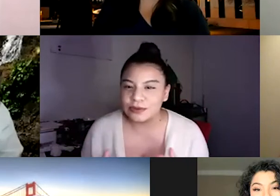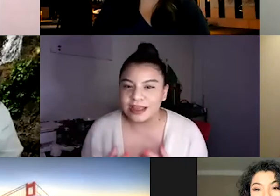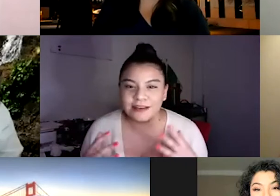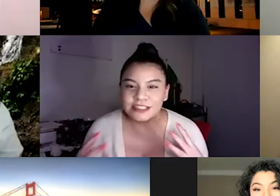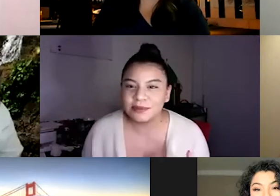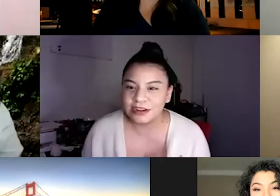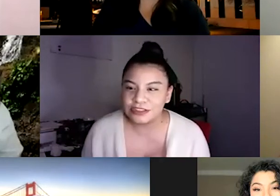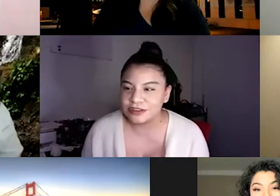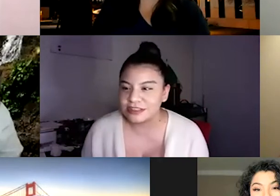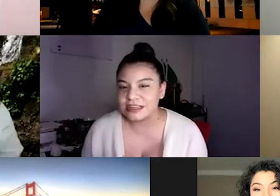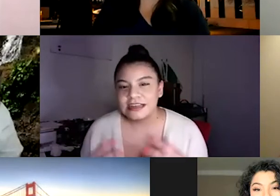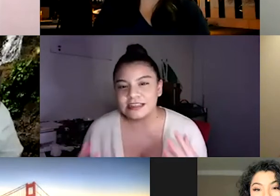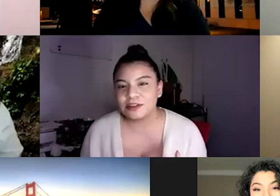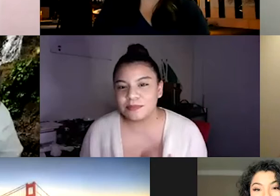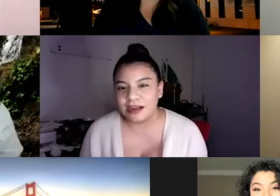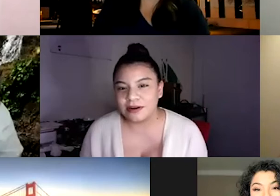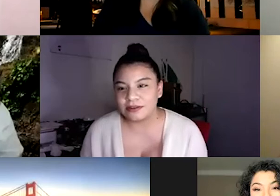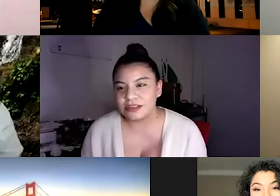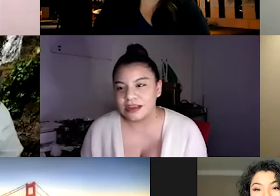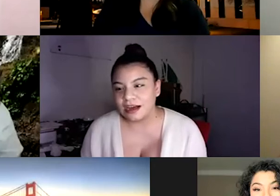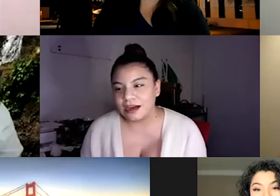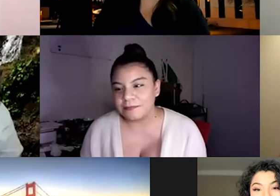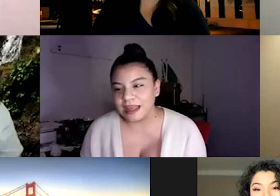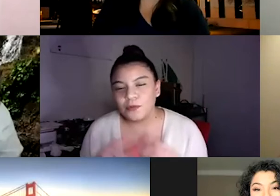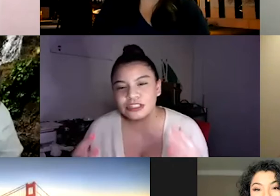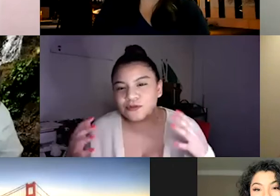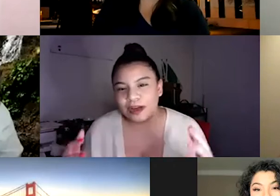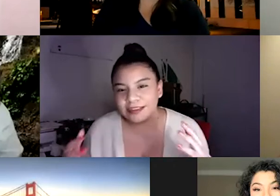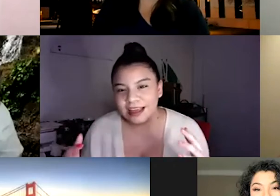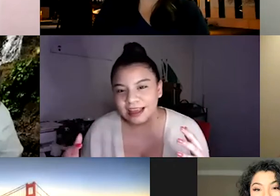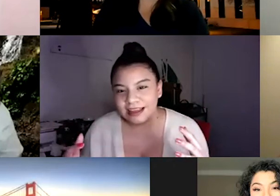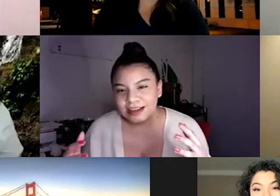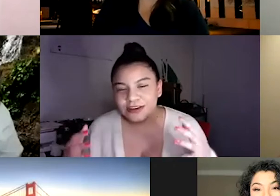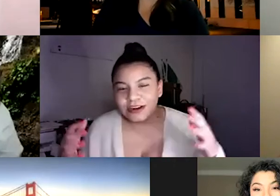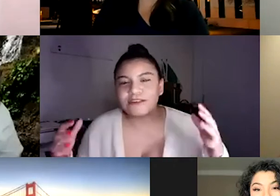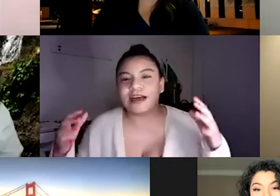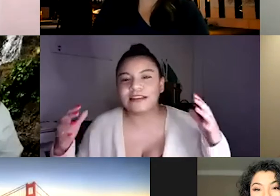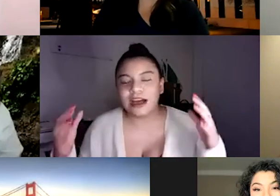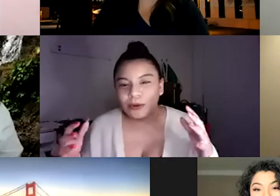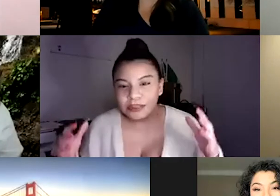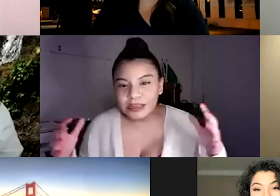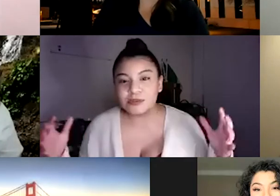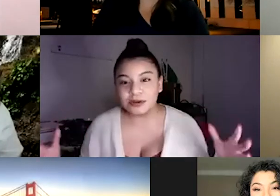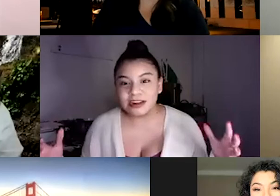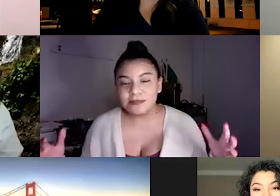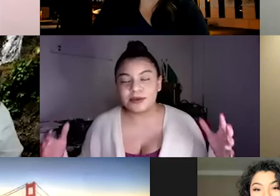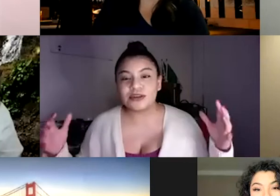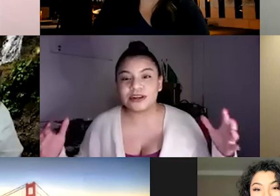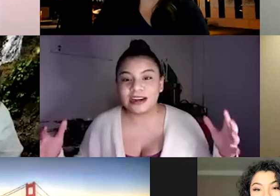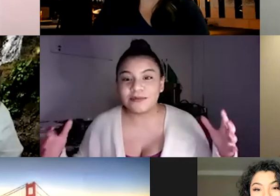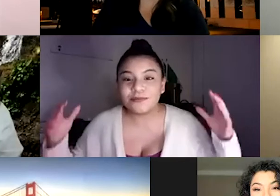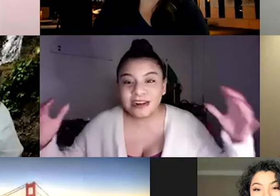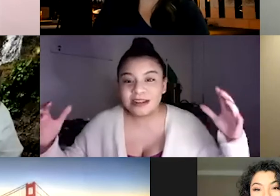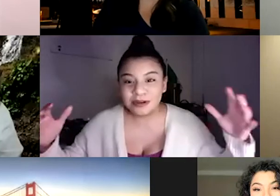like you, that have similar interests, similar backgrounds, and once you find that, you're gonna find not only a community, but